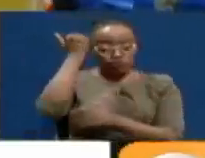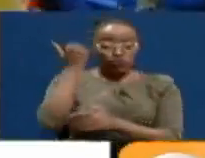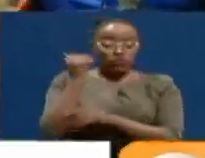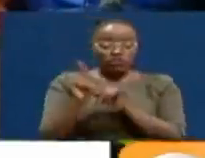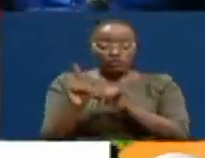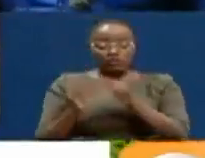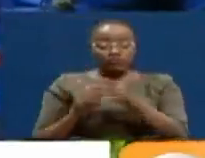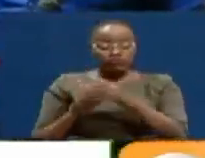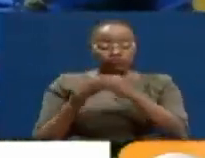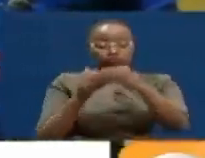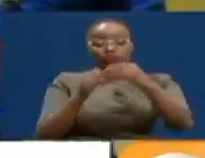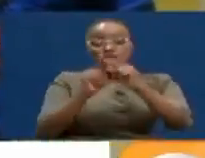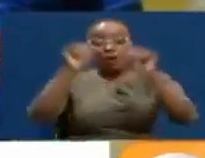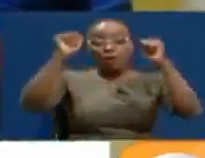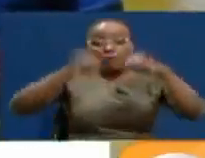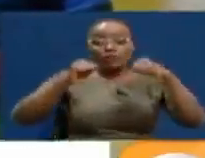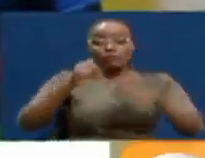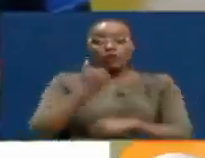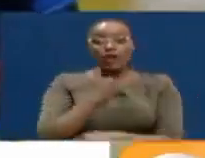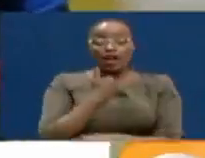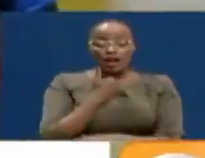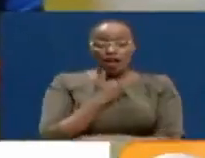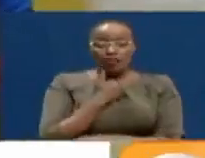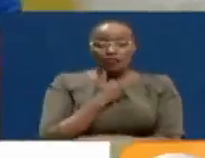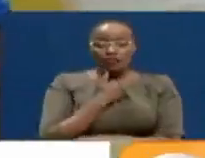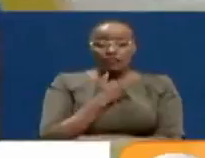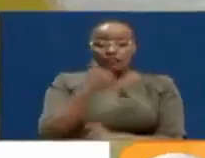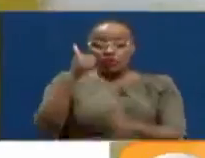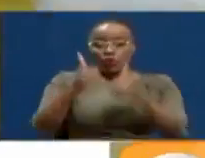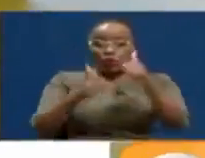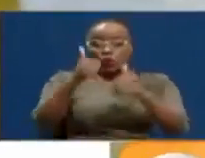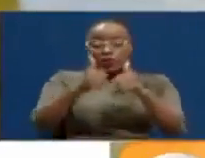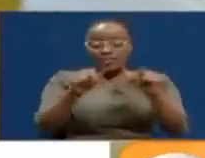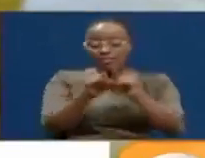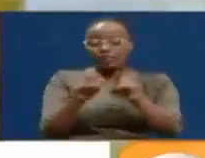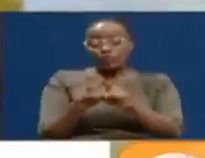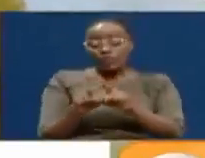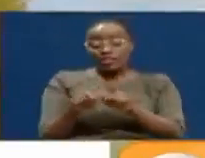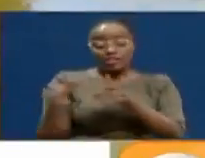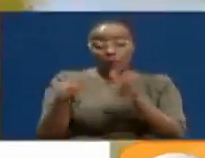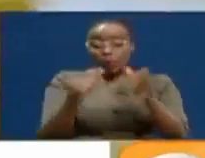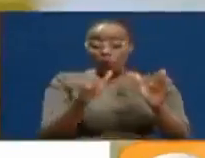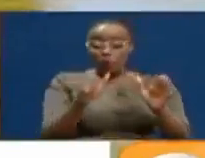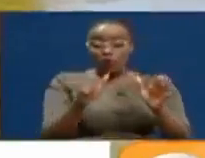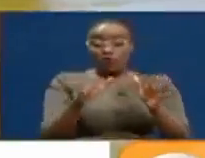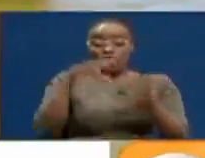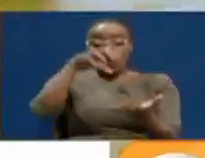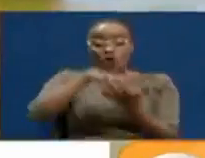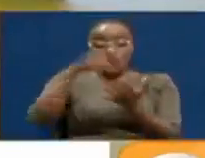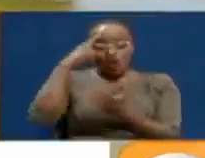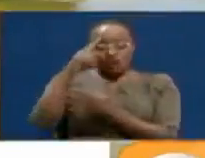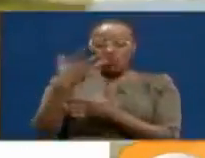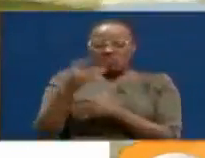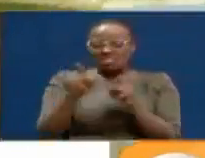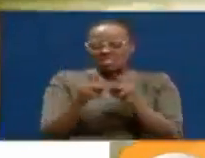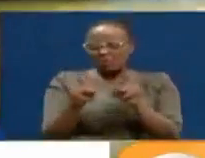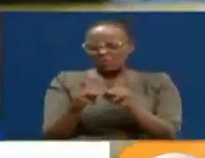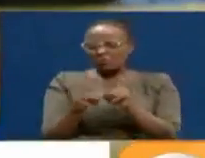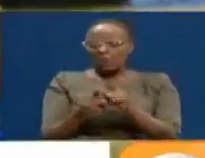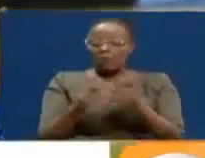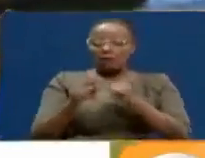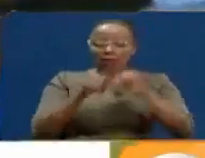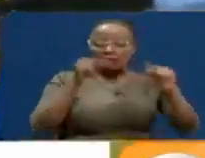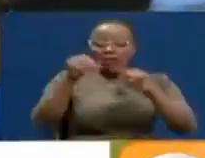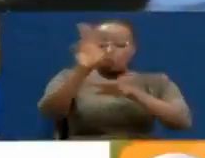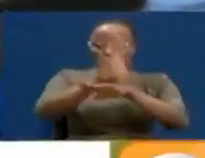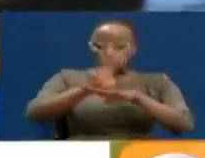the lead to a possibility of a racket of murderers operating in the same fashion, or a case of copycat murderers employing